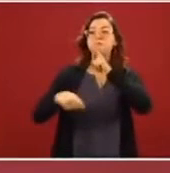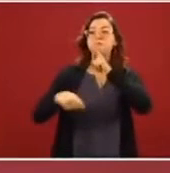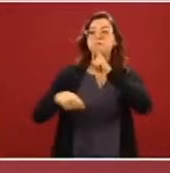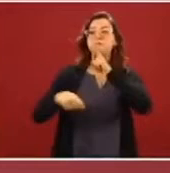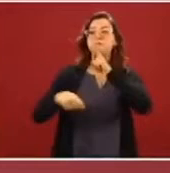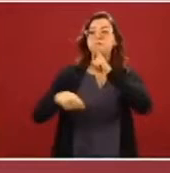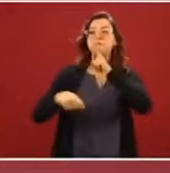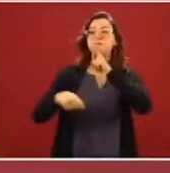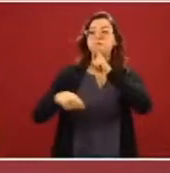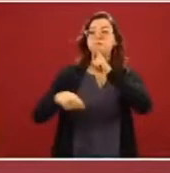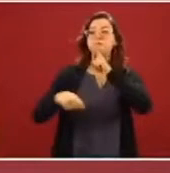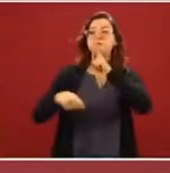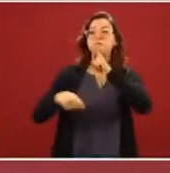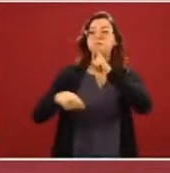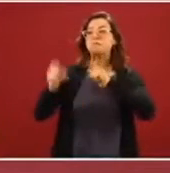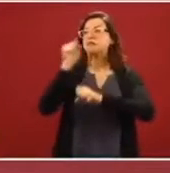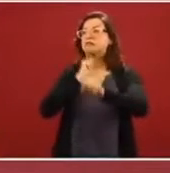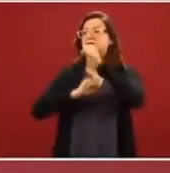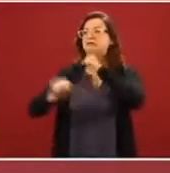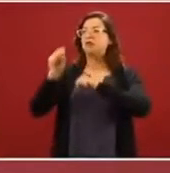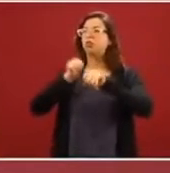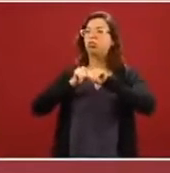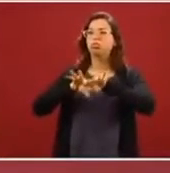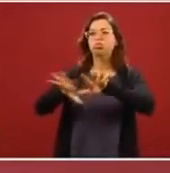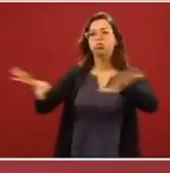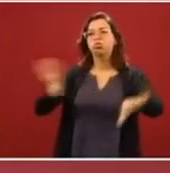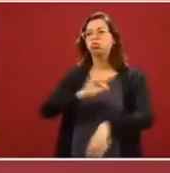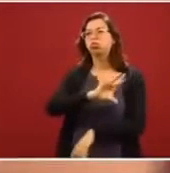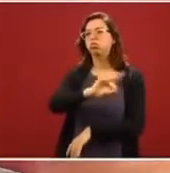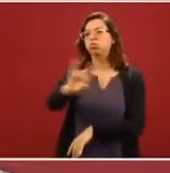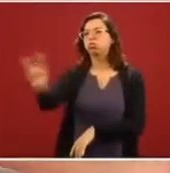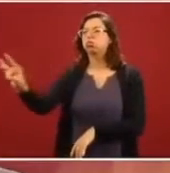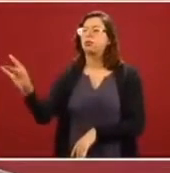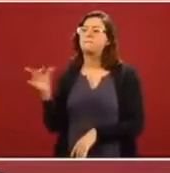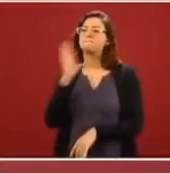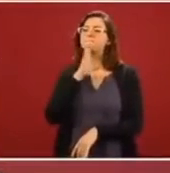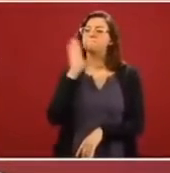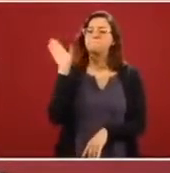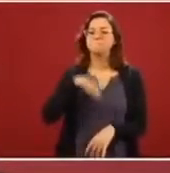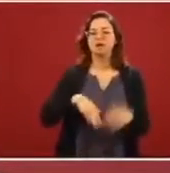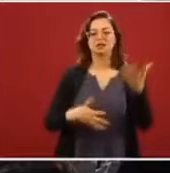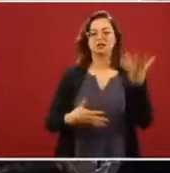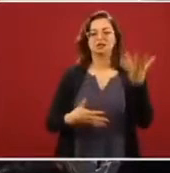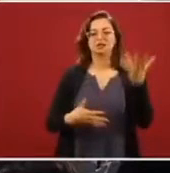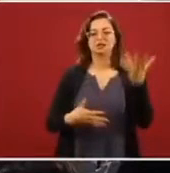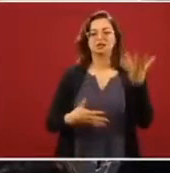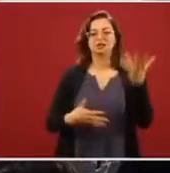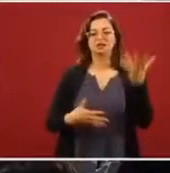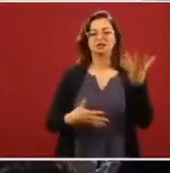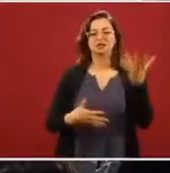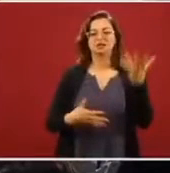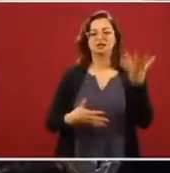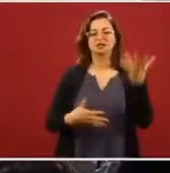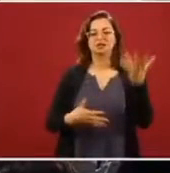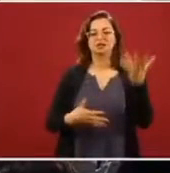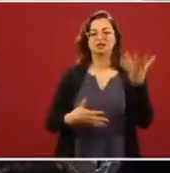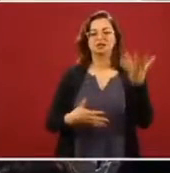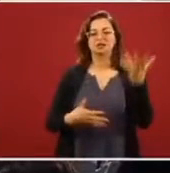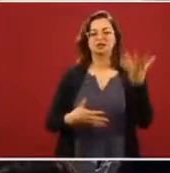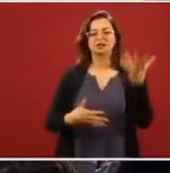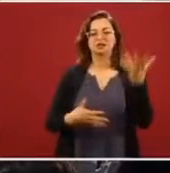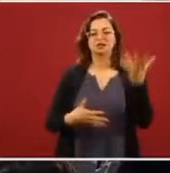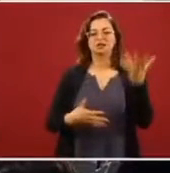not propagating rumors que solamente crean estas espirales that only create